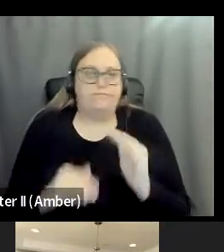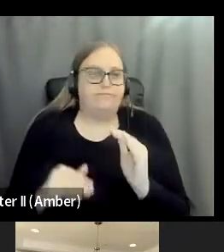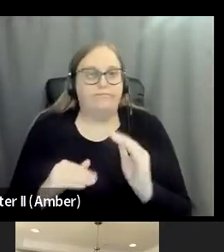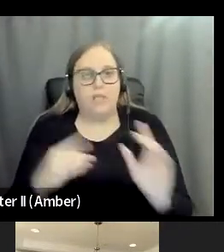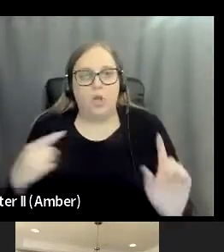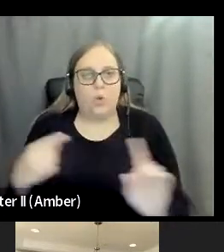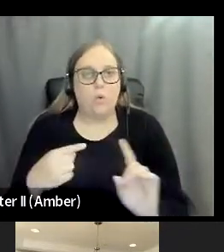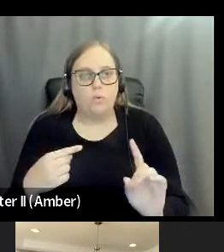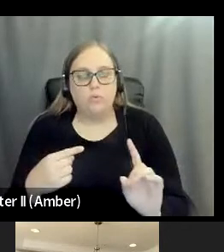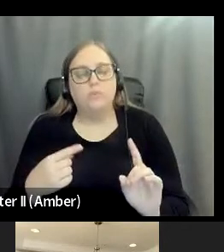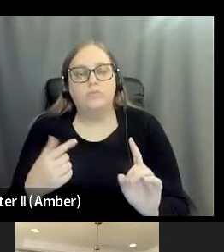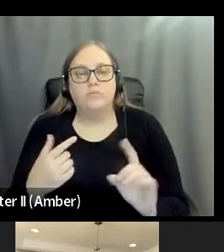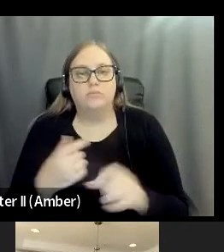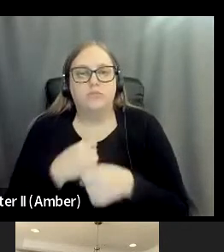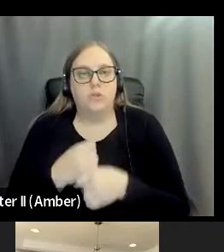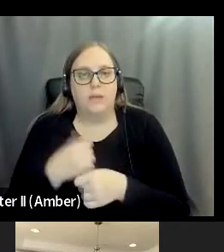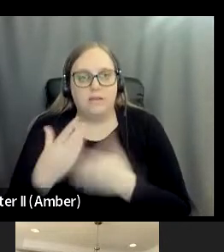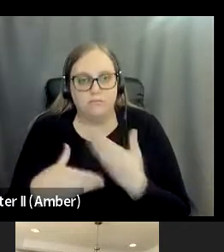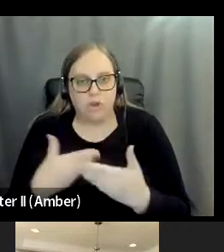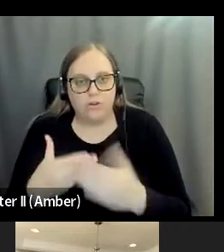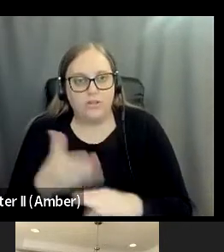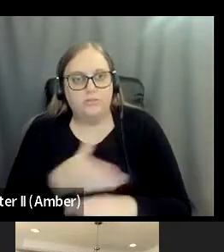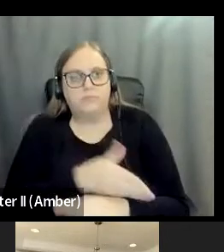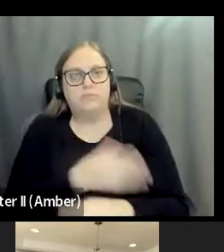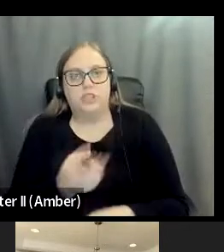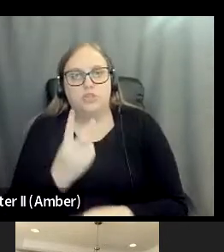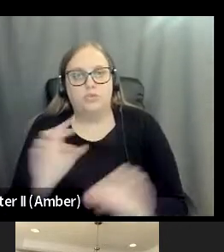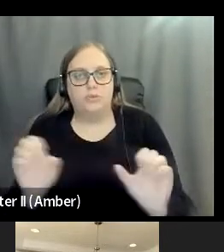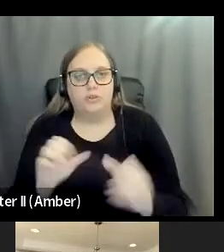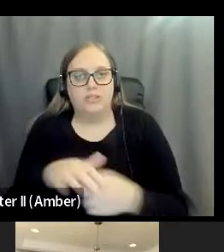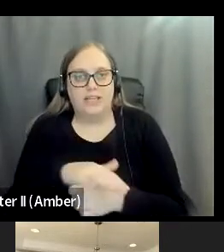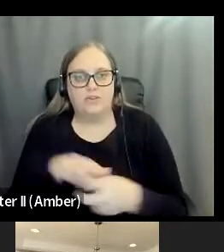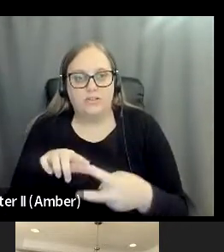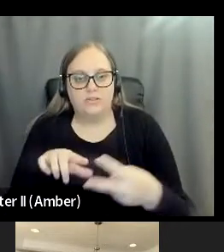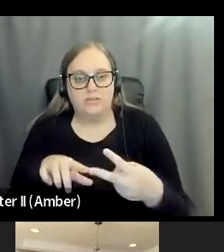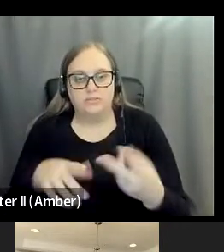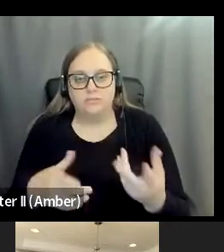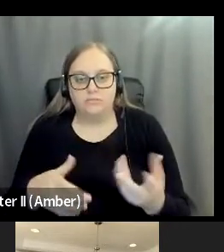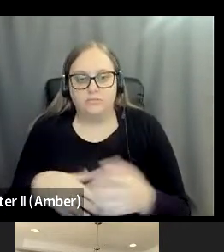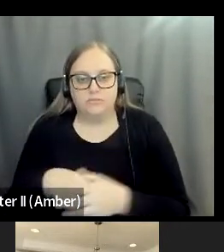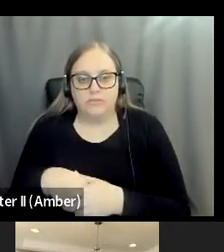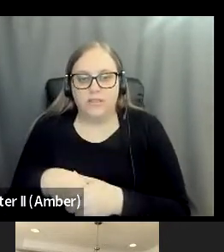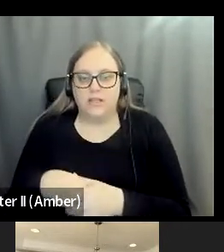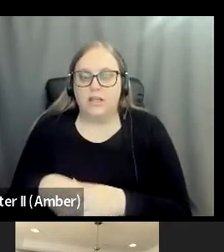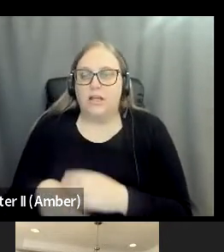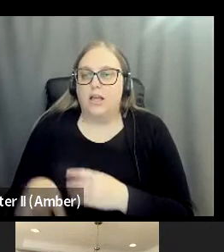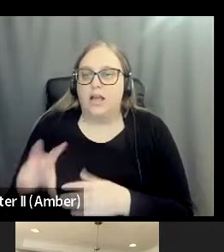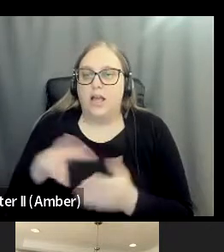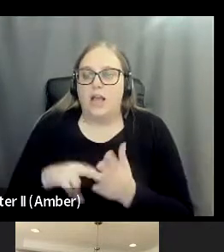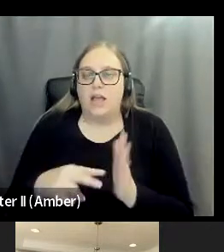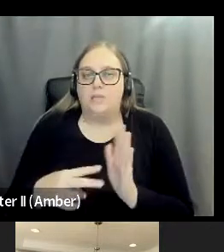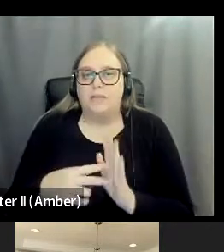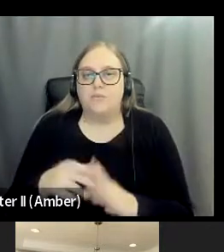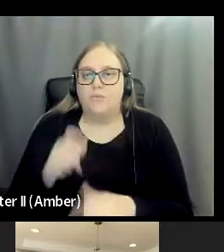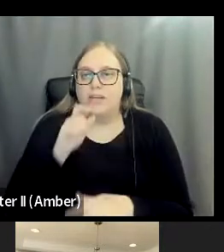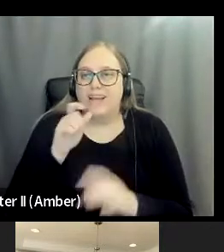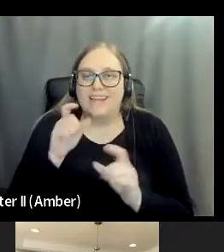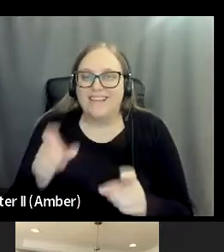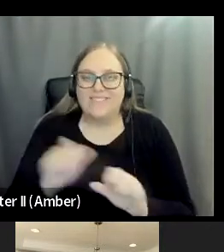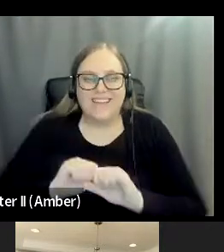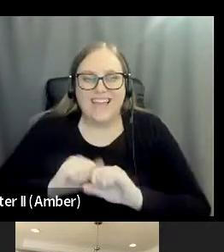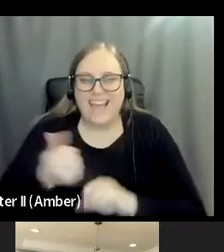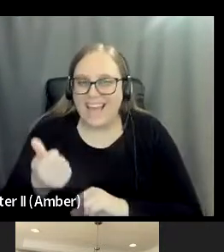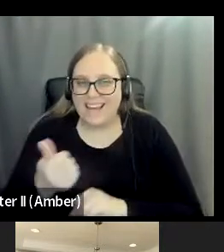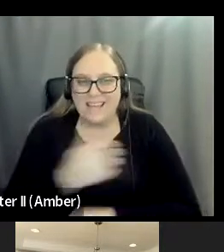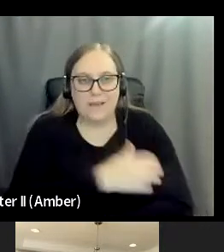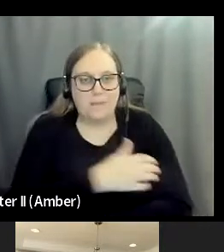goals to make progress on these 2 emergency areas. But I mean, it isn't that we wouldn't be giving any power to the executive.